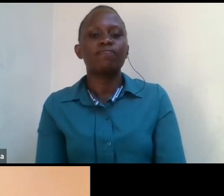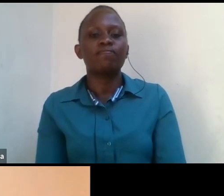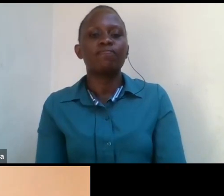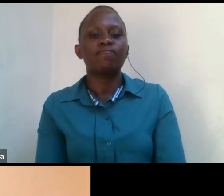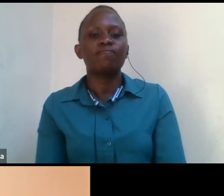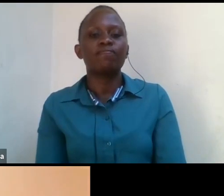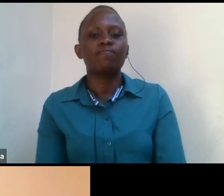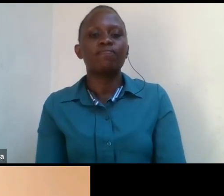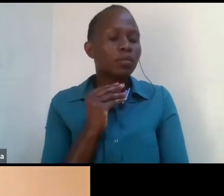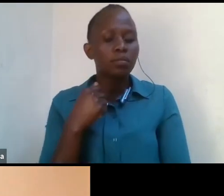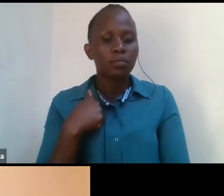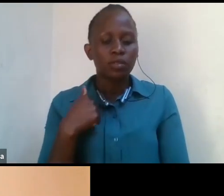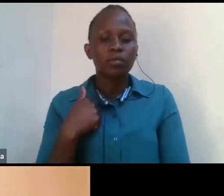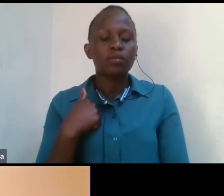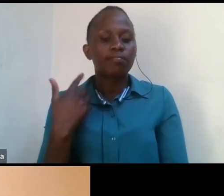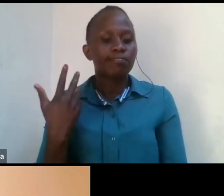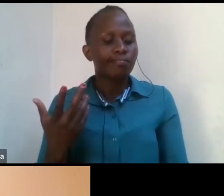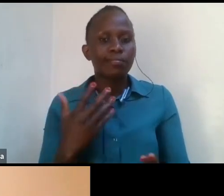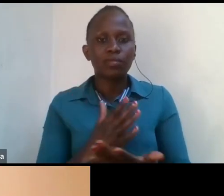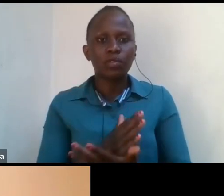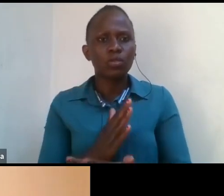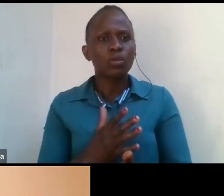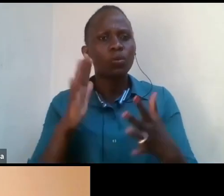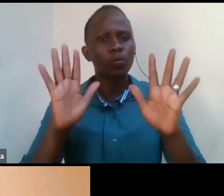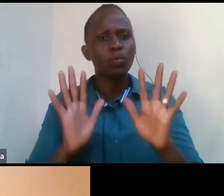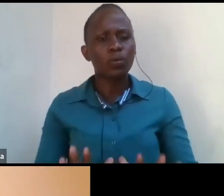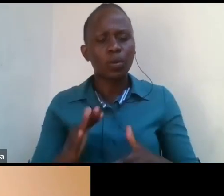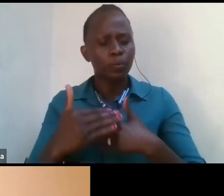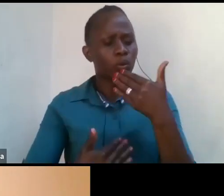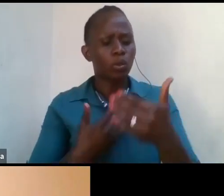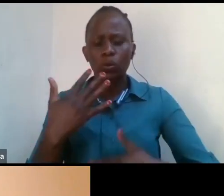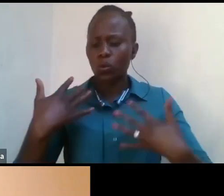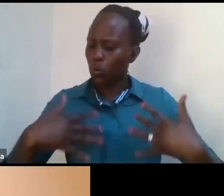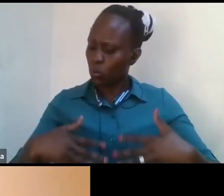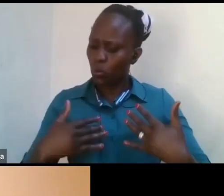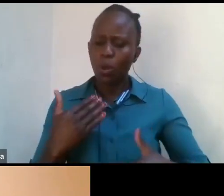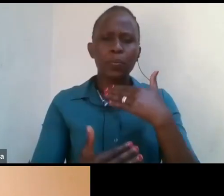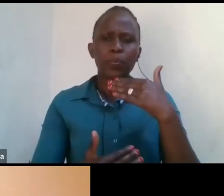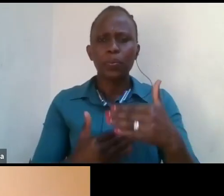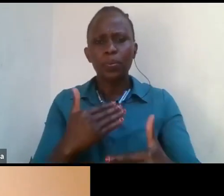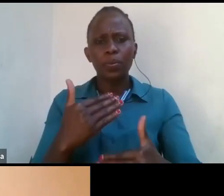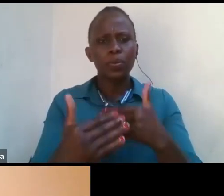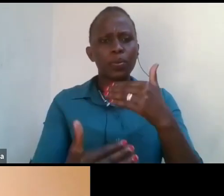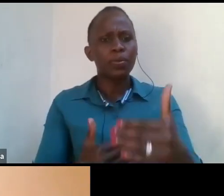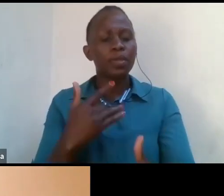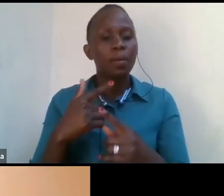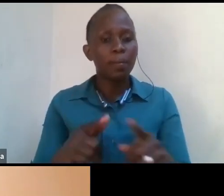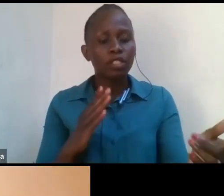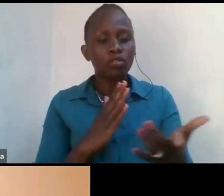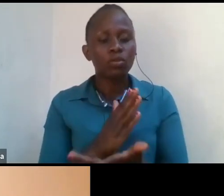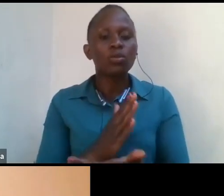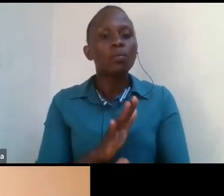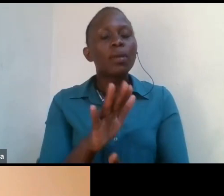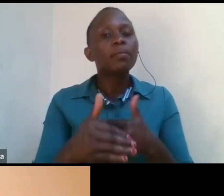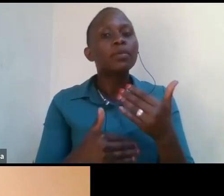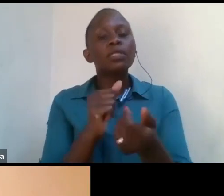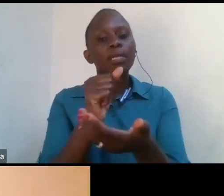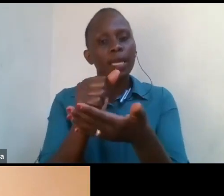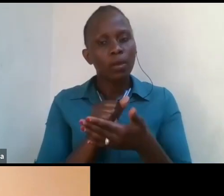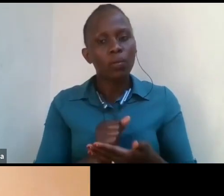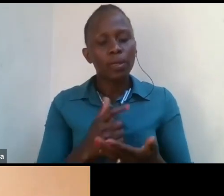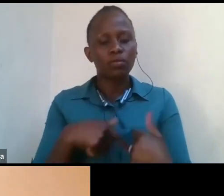goodness, what a process. What a long, lengthy process. I didn't realize, but it's such a lengthy process. Can you please help us to go through the